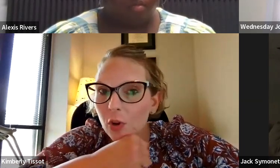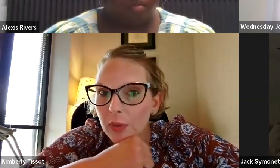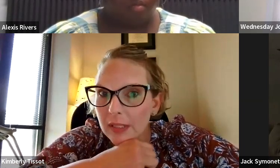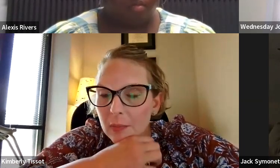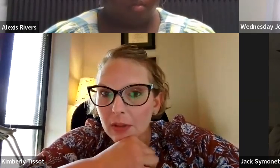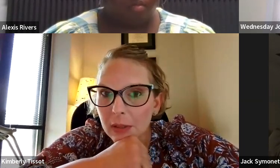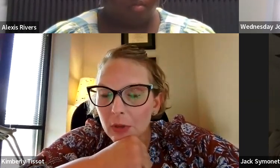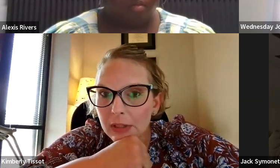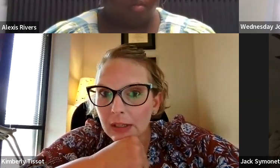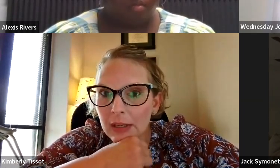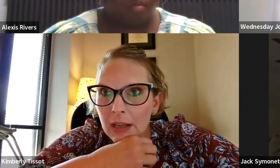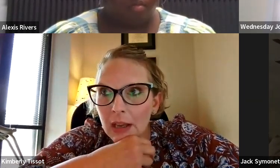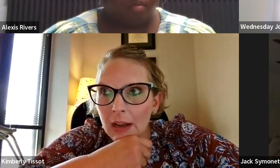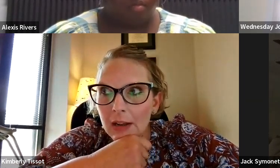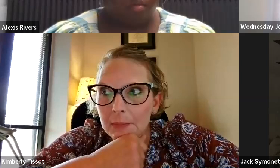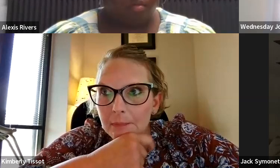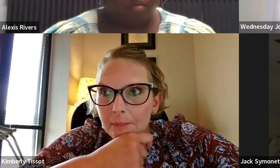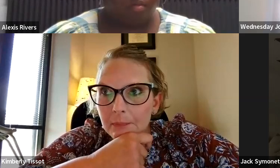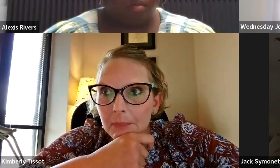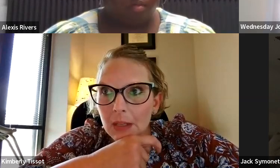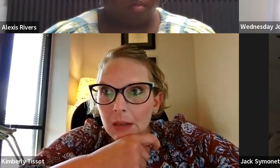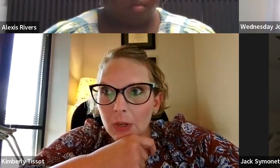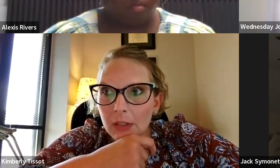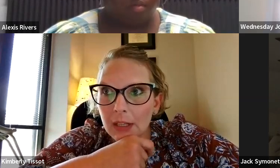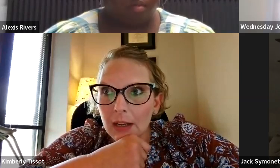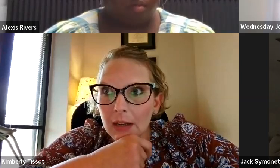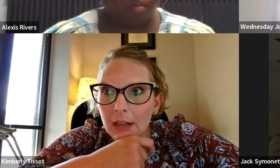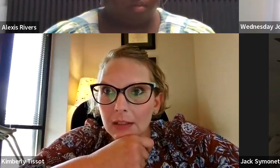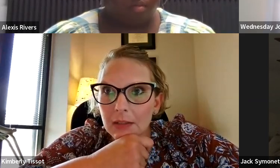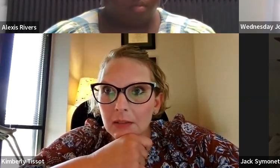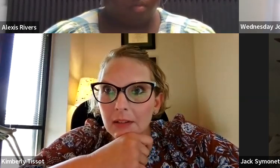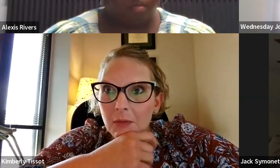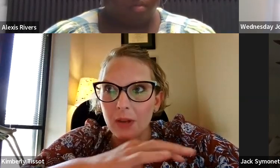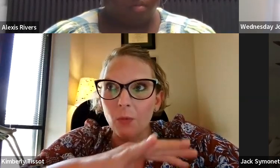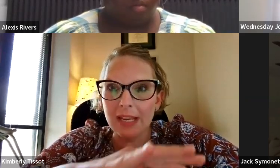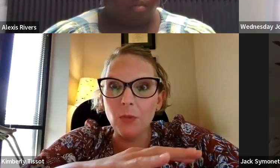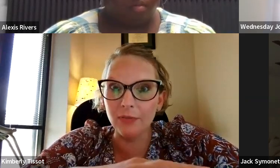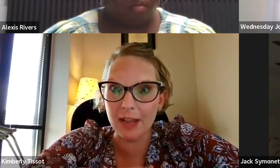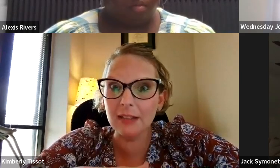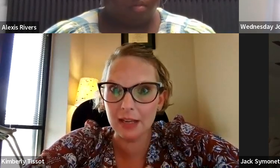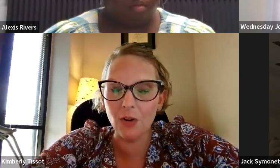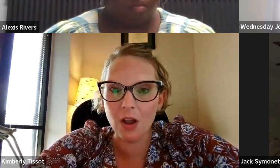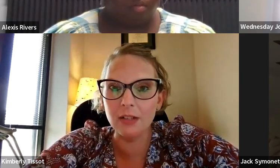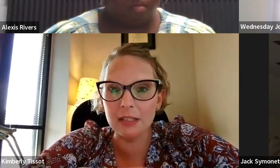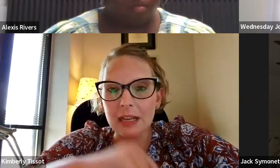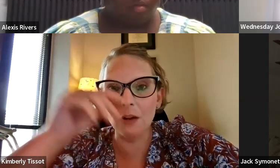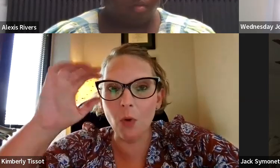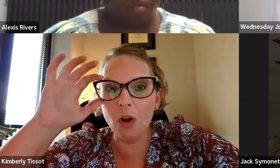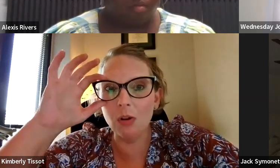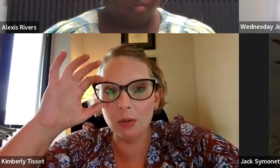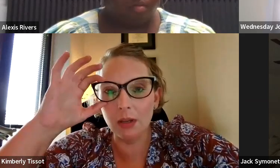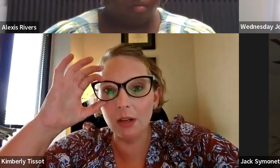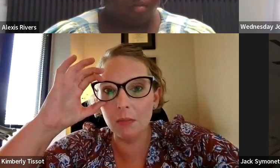the world with a disability really, it really, we can reflect later on to see